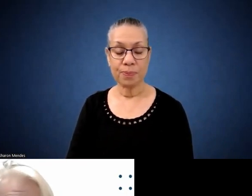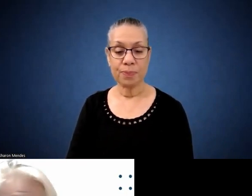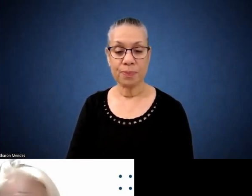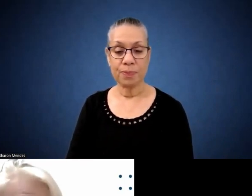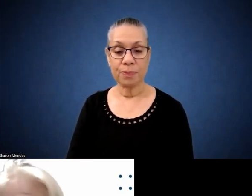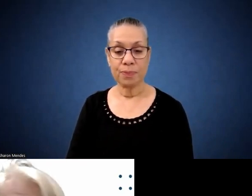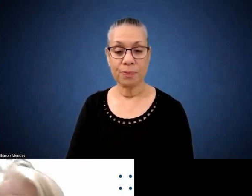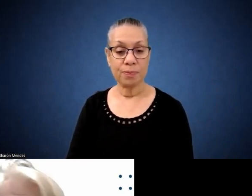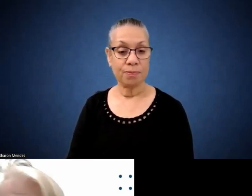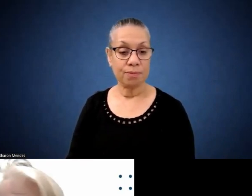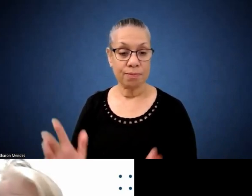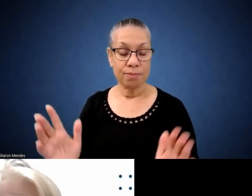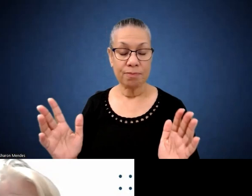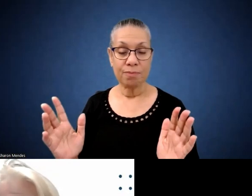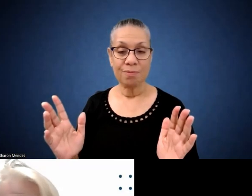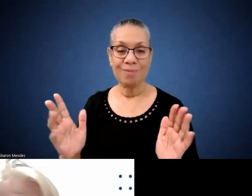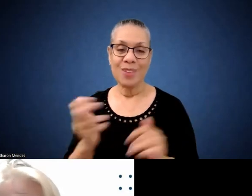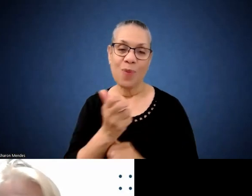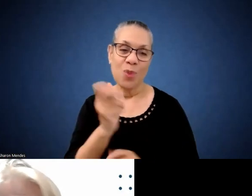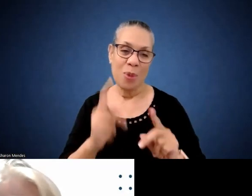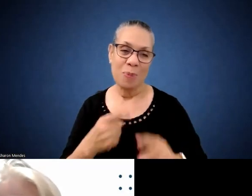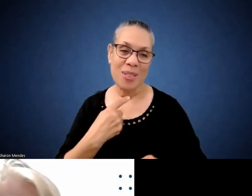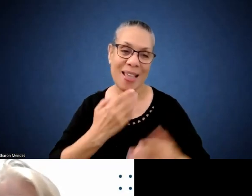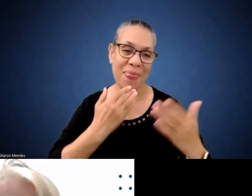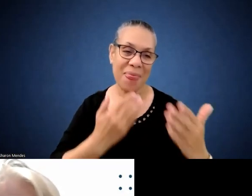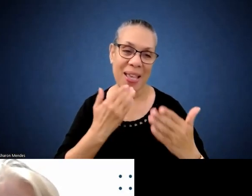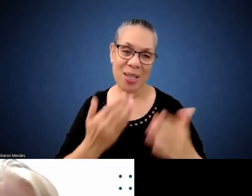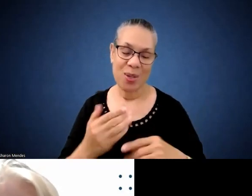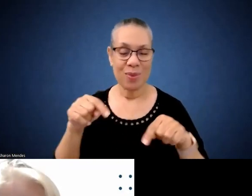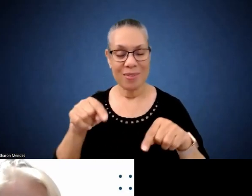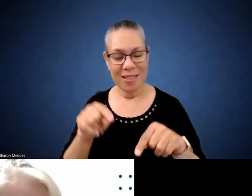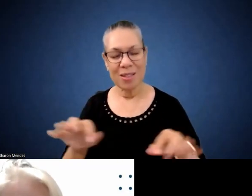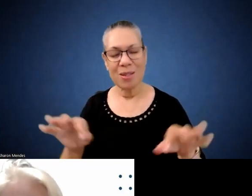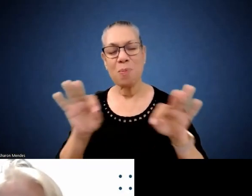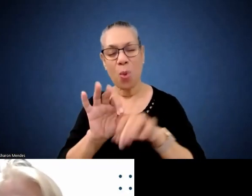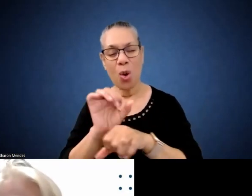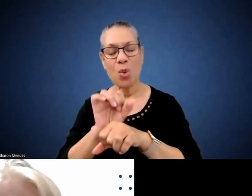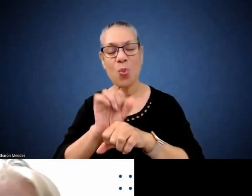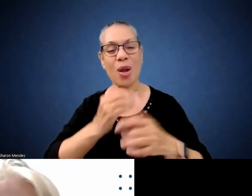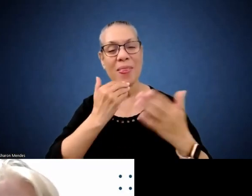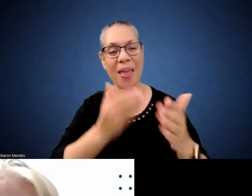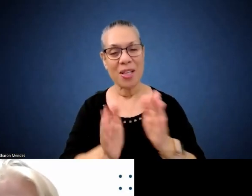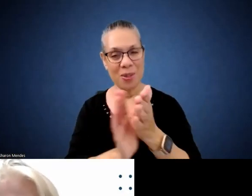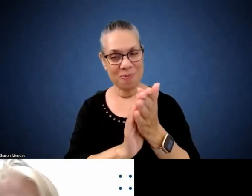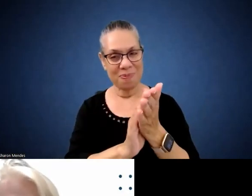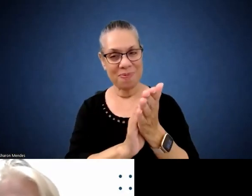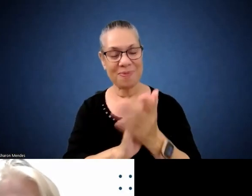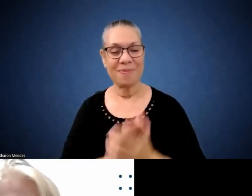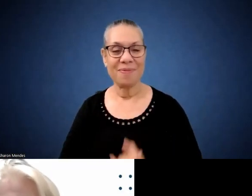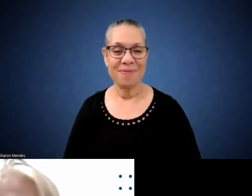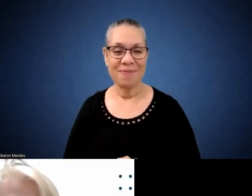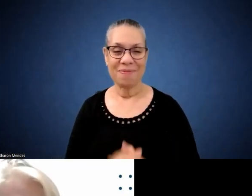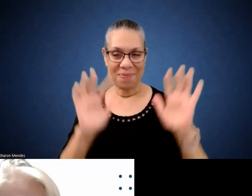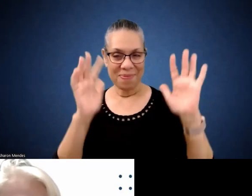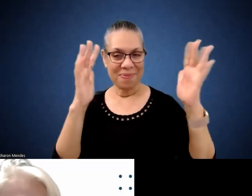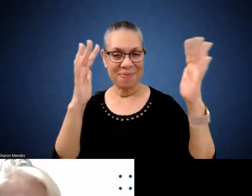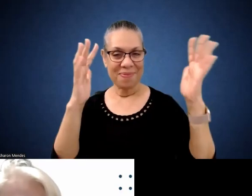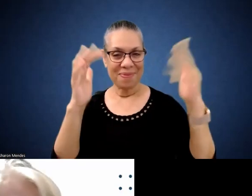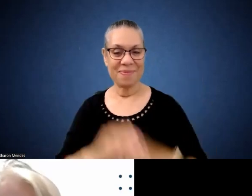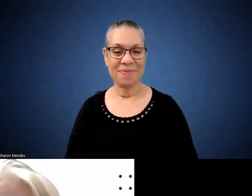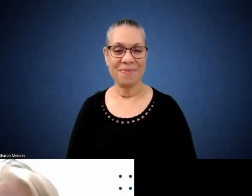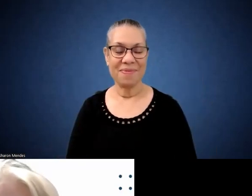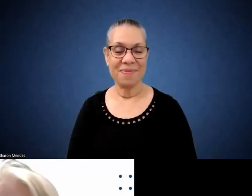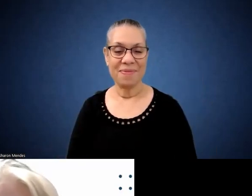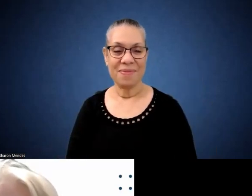You got a couple of thanks, and thank you for the important work that you're doing, Michelle. So props to you and props